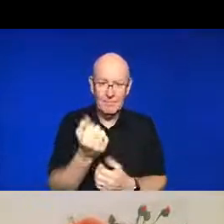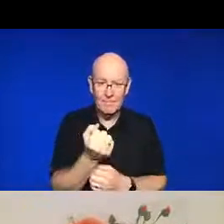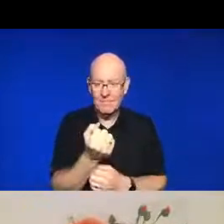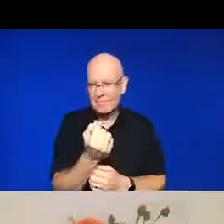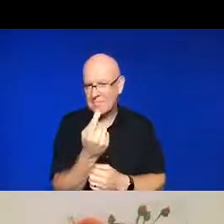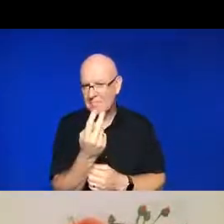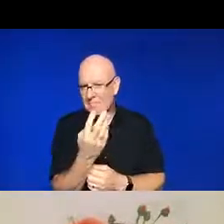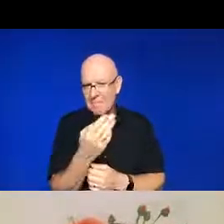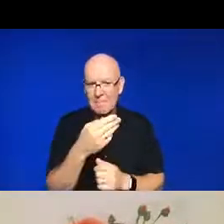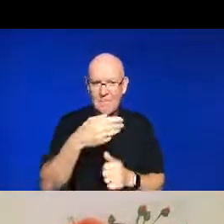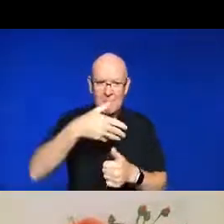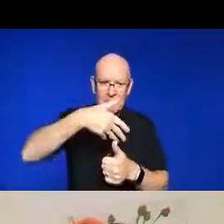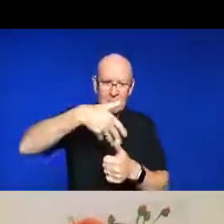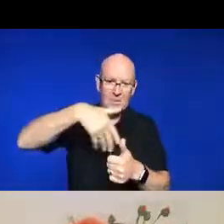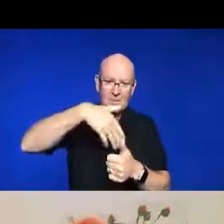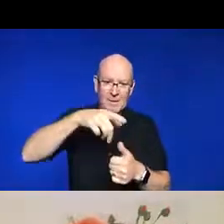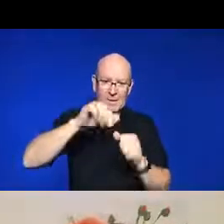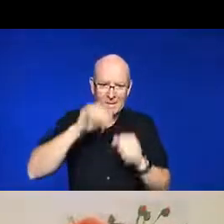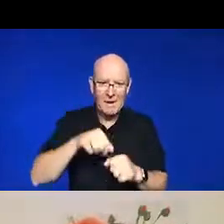of children with disabilities.